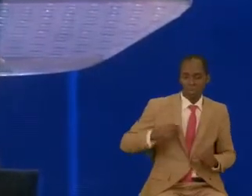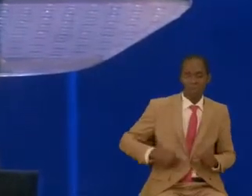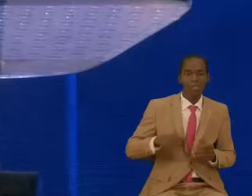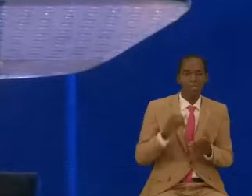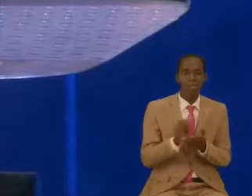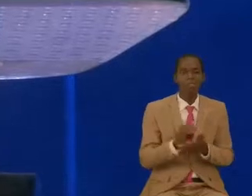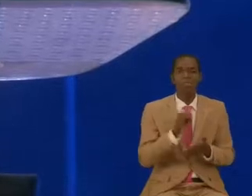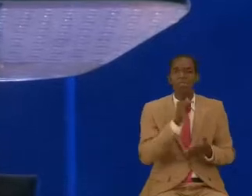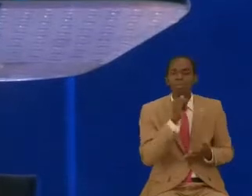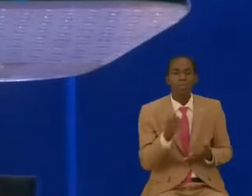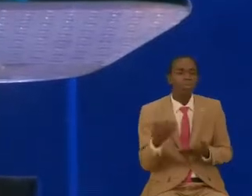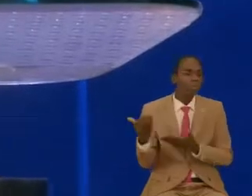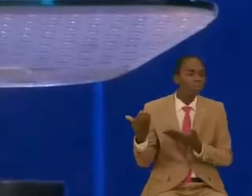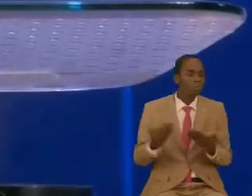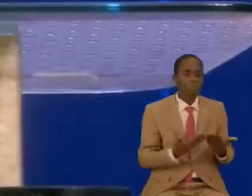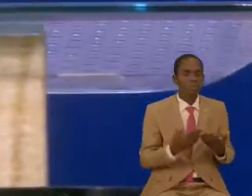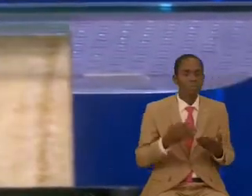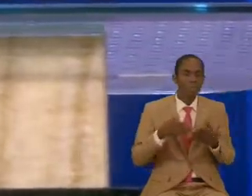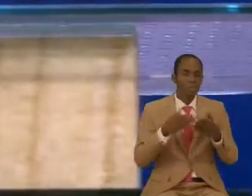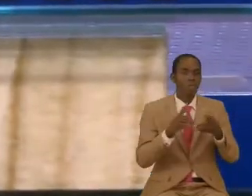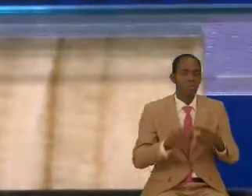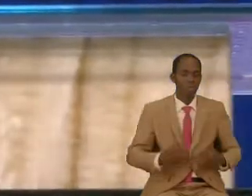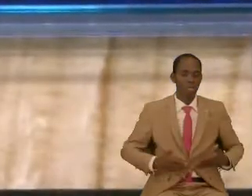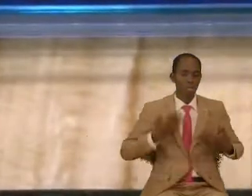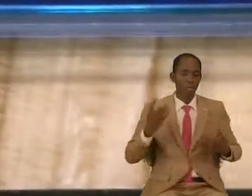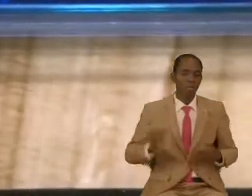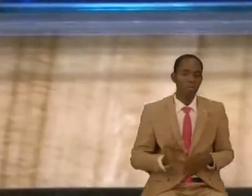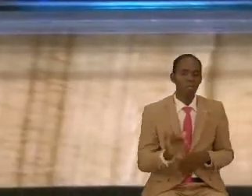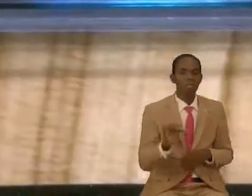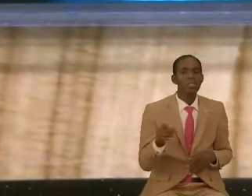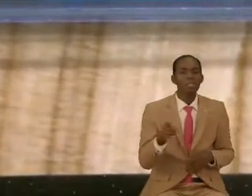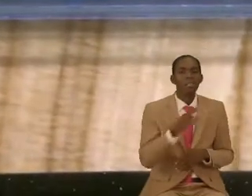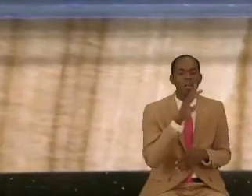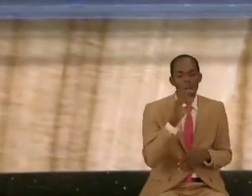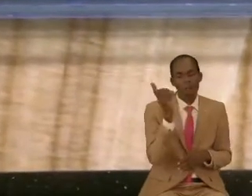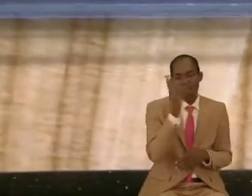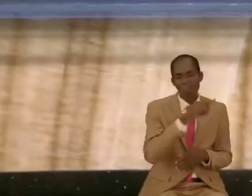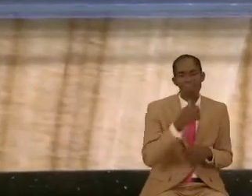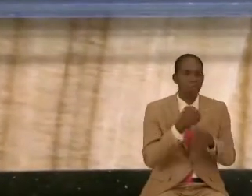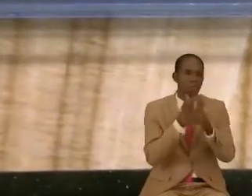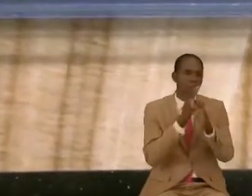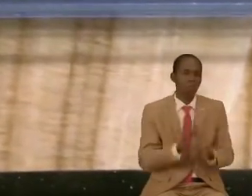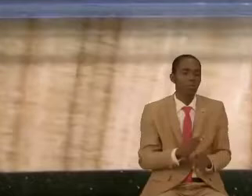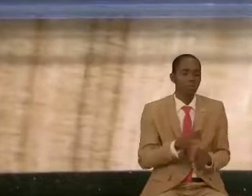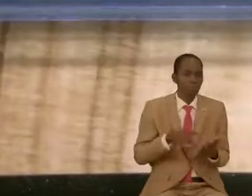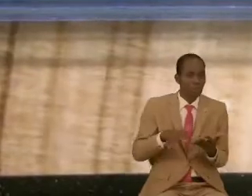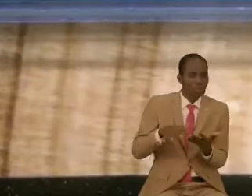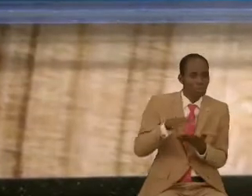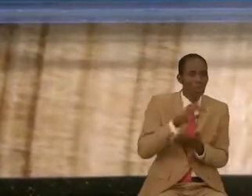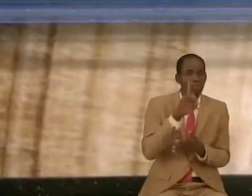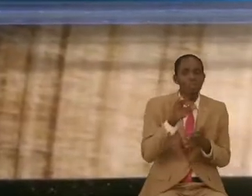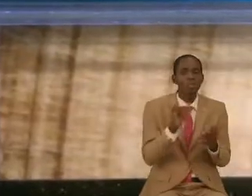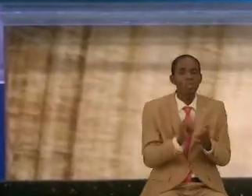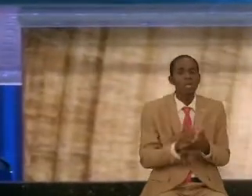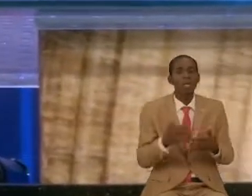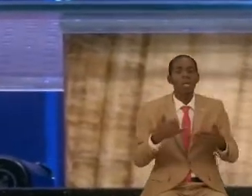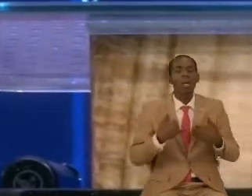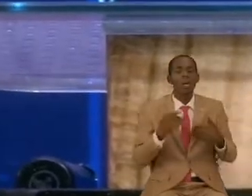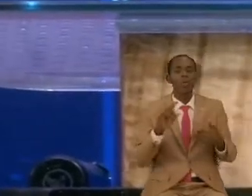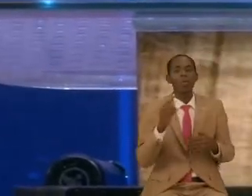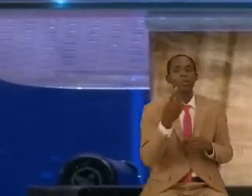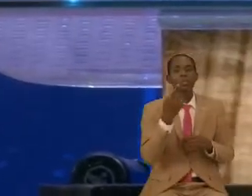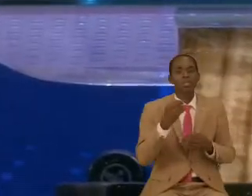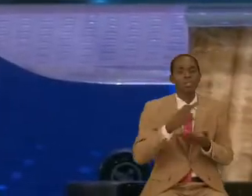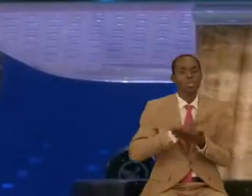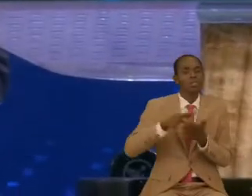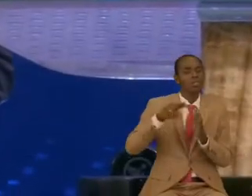not lead to life eternal. It says they are false apostles. These ones that have only the righteousness